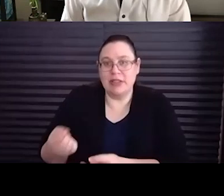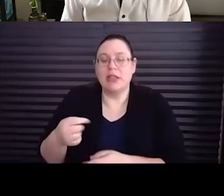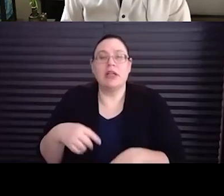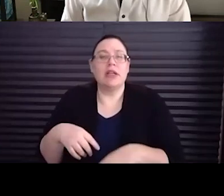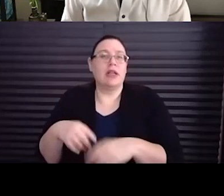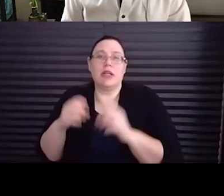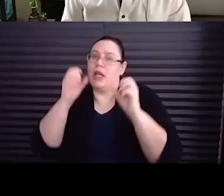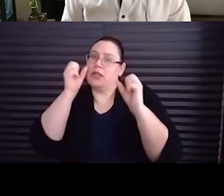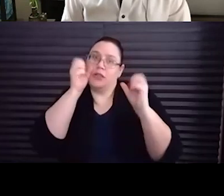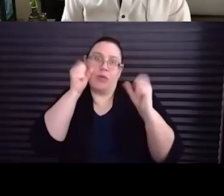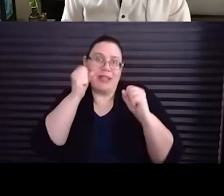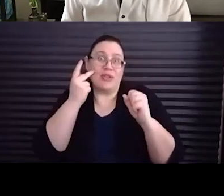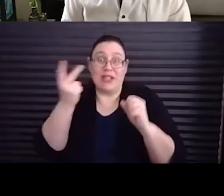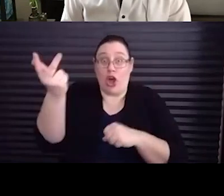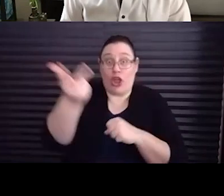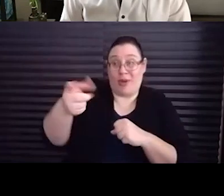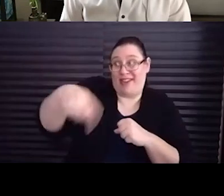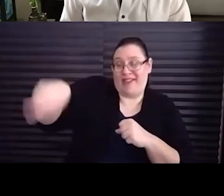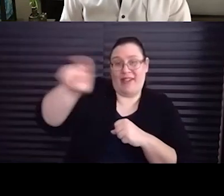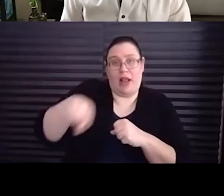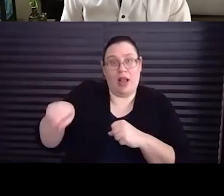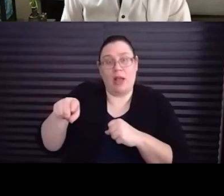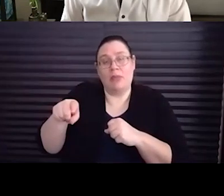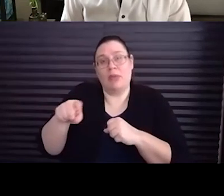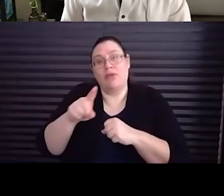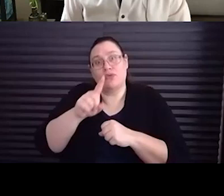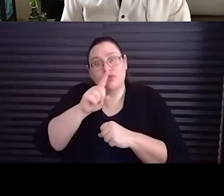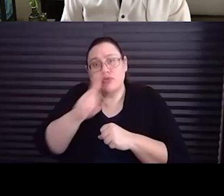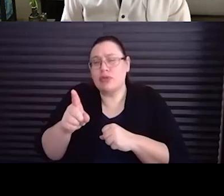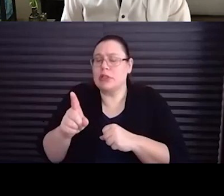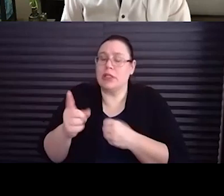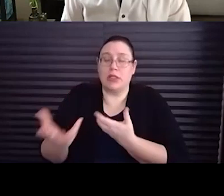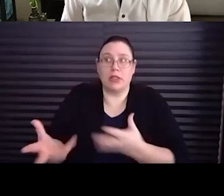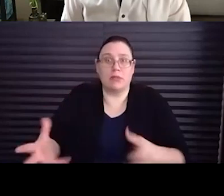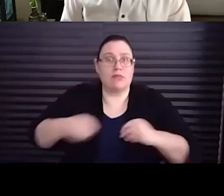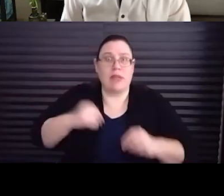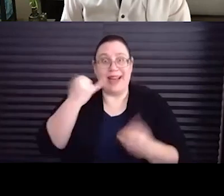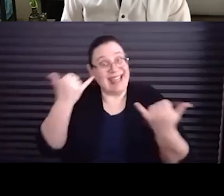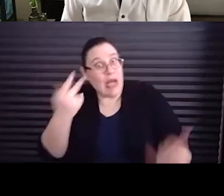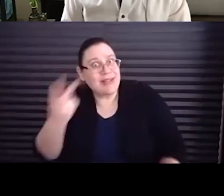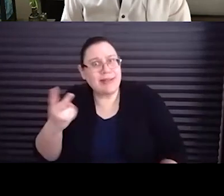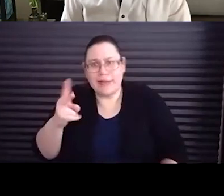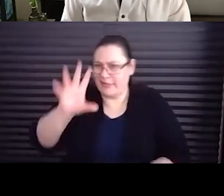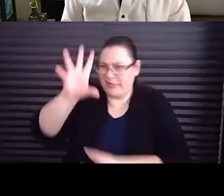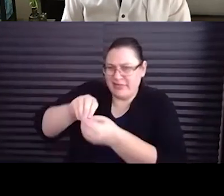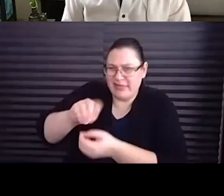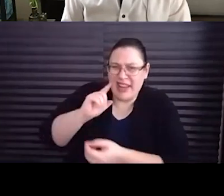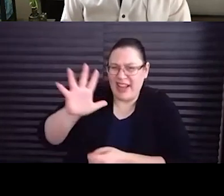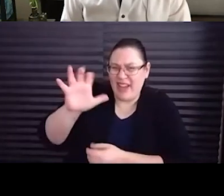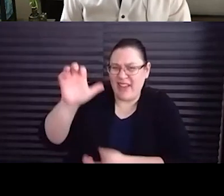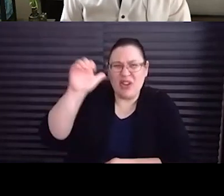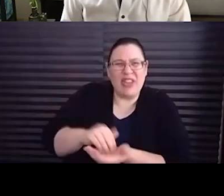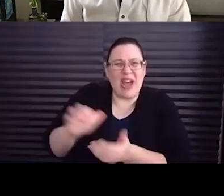so amazing to see how all 3 of them have really taken that to heart. And now look, they have a collective,